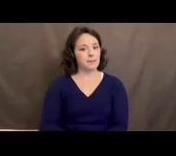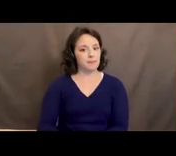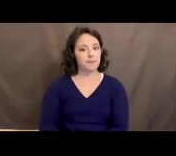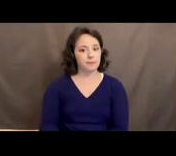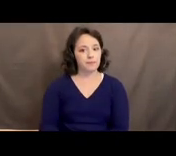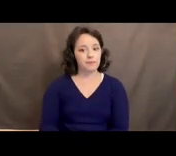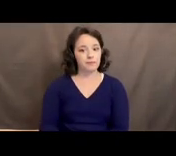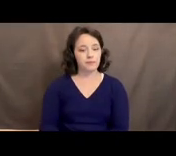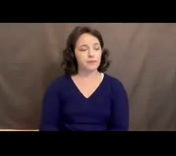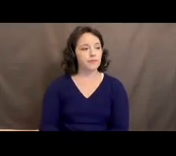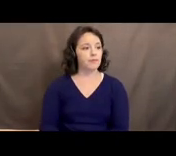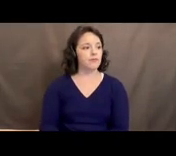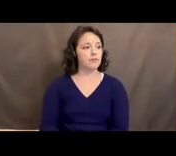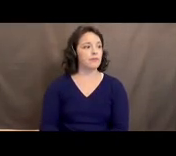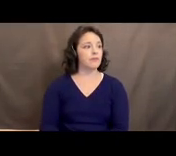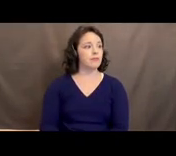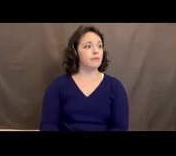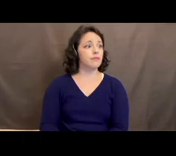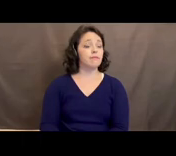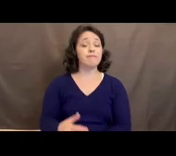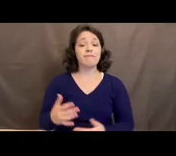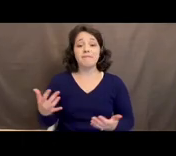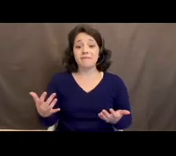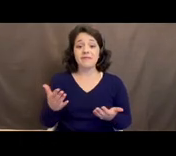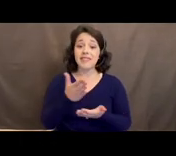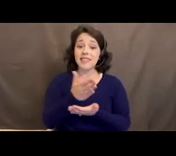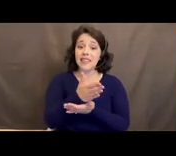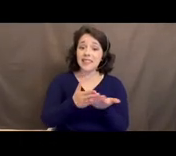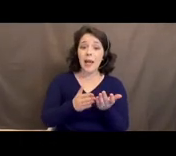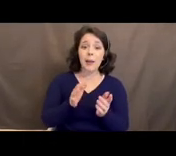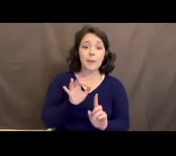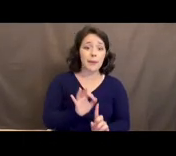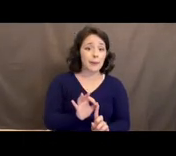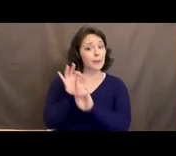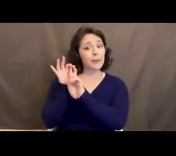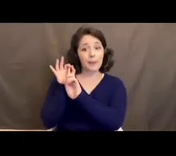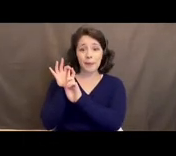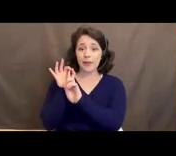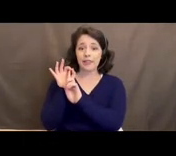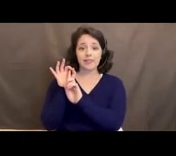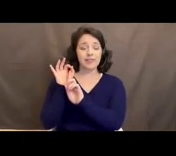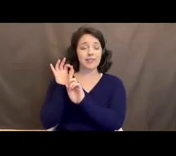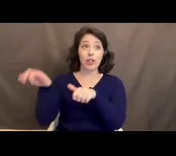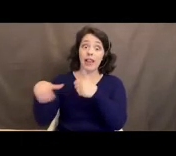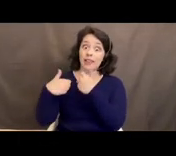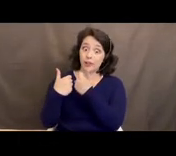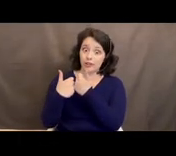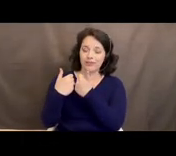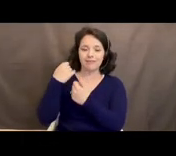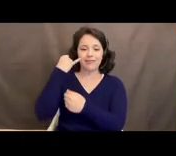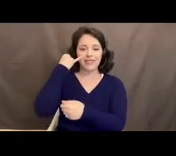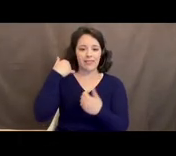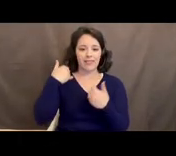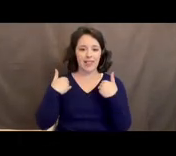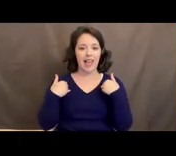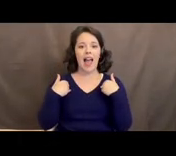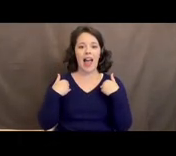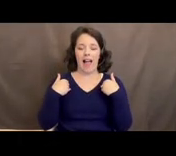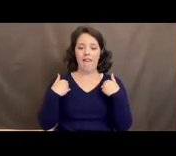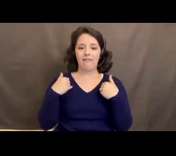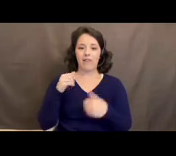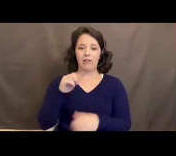There are some unique challenges when it comes to representative payee